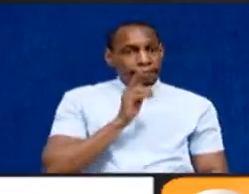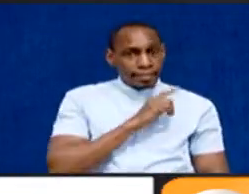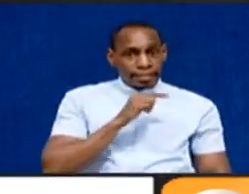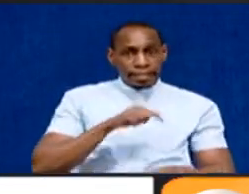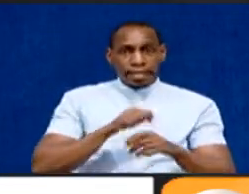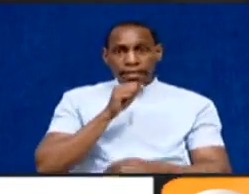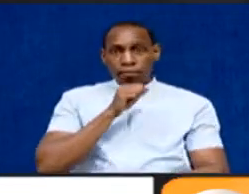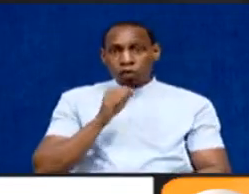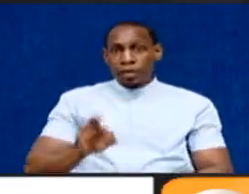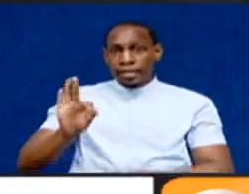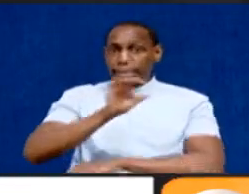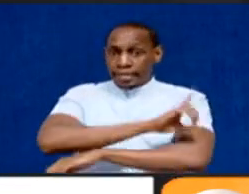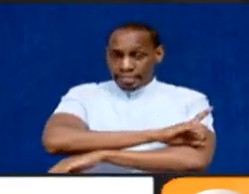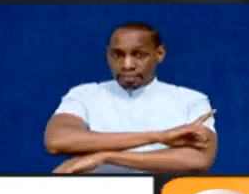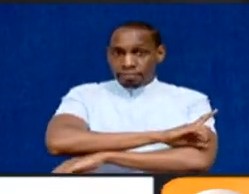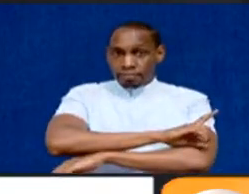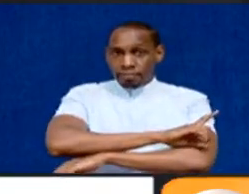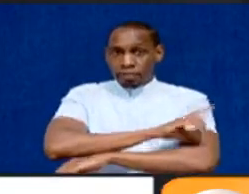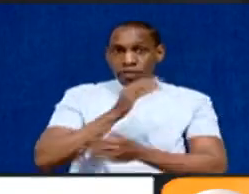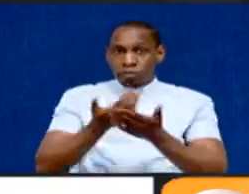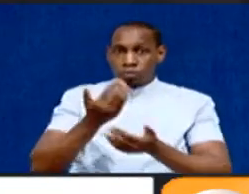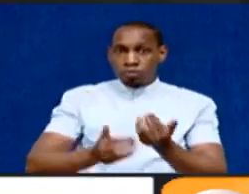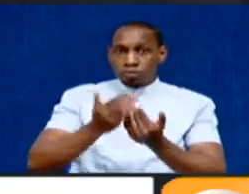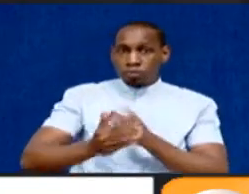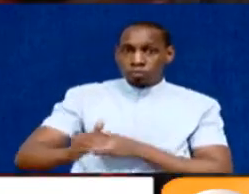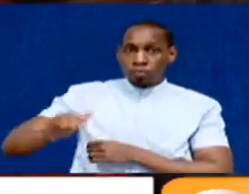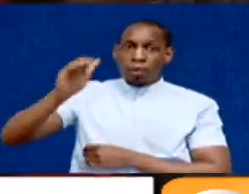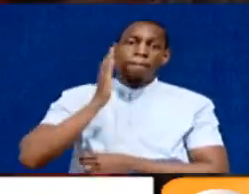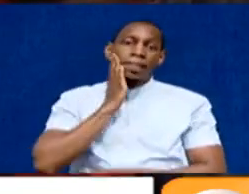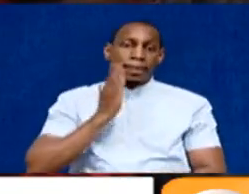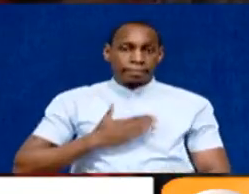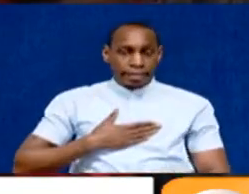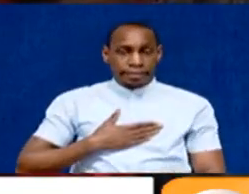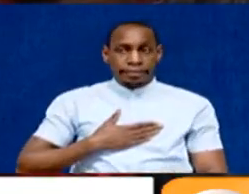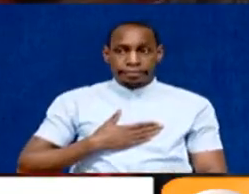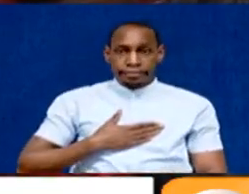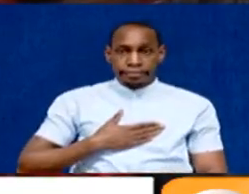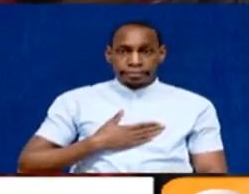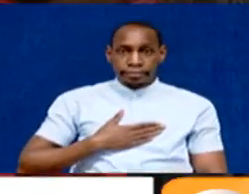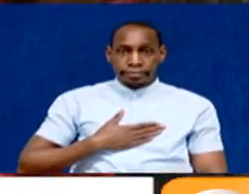when I was 3 days old. So I was brought up by my mom. And